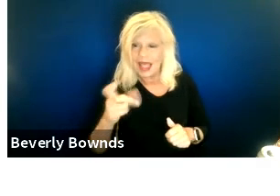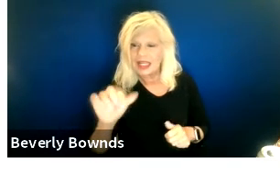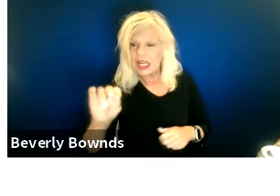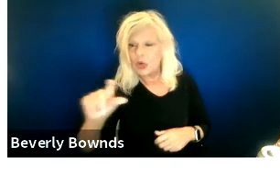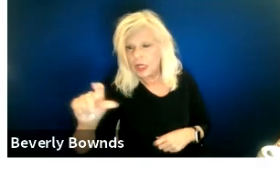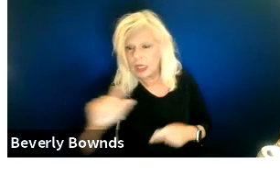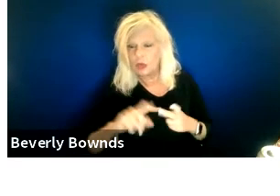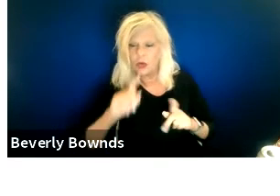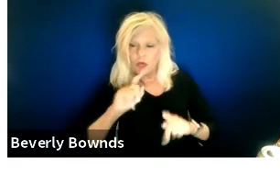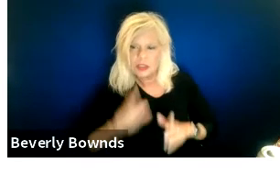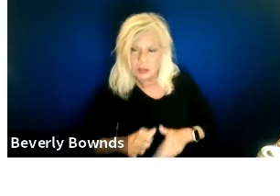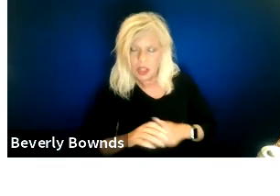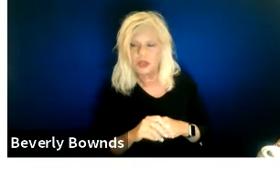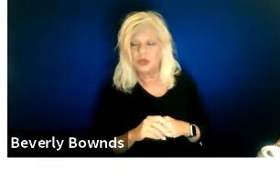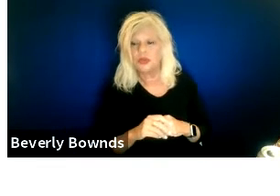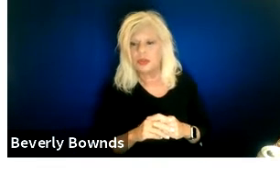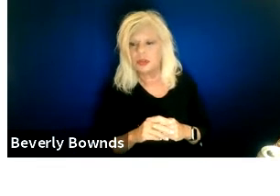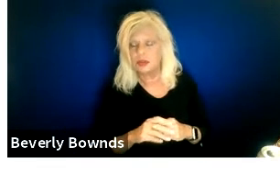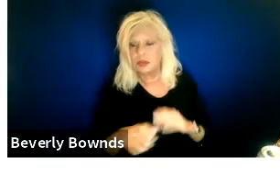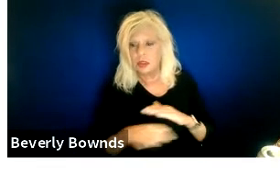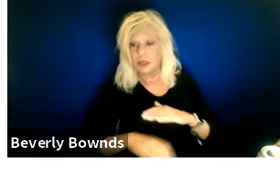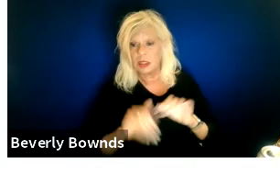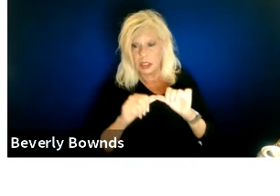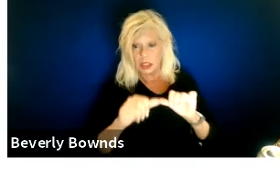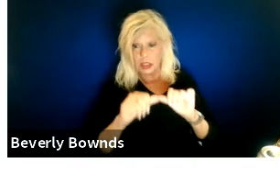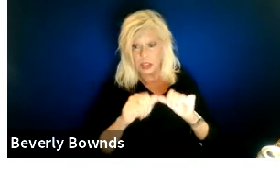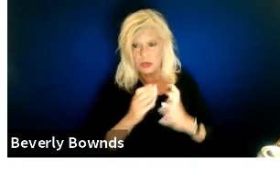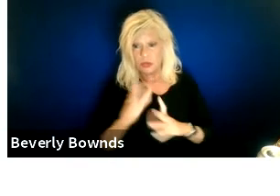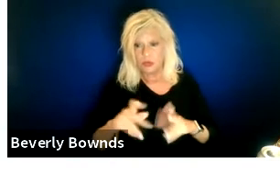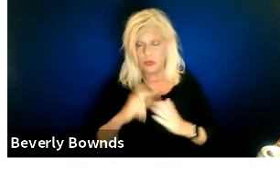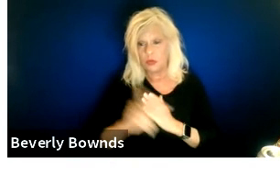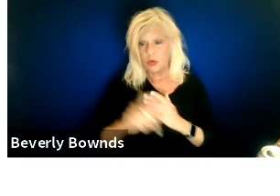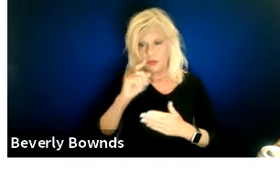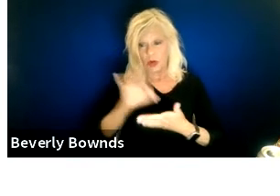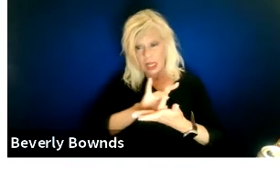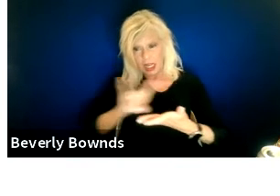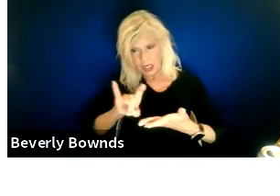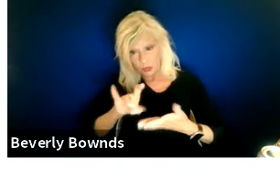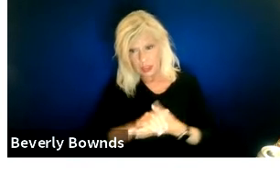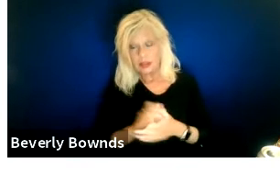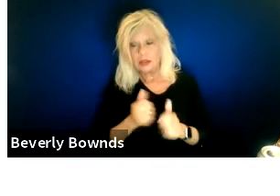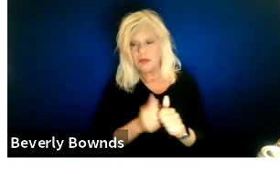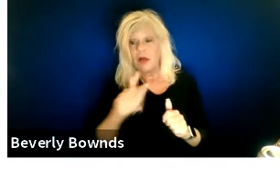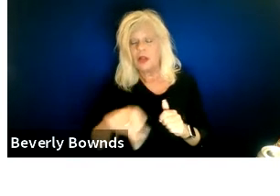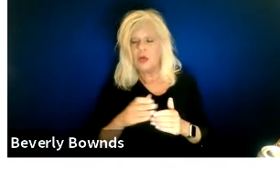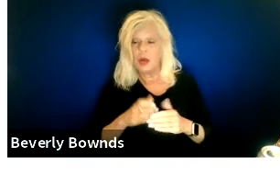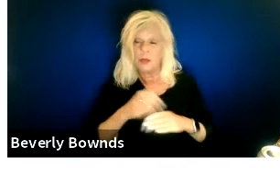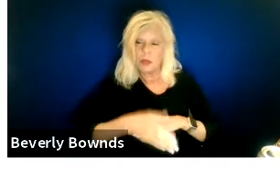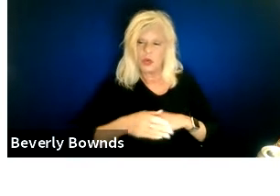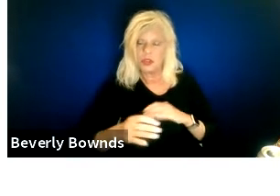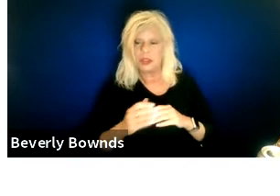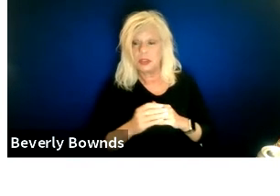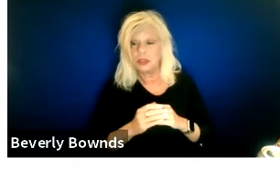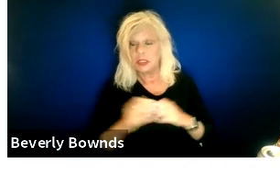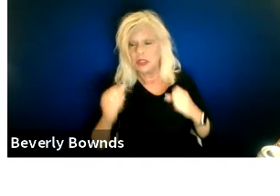responders. They basically continued through the program for 8 weeks and are followed up with a post-intervention survey.